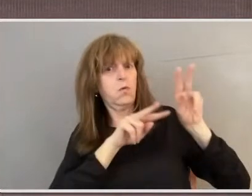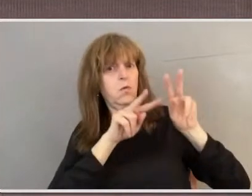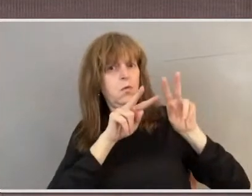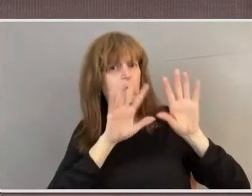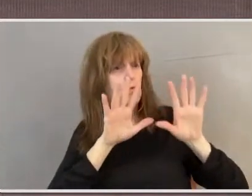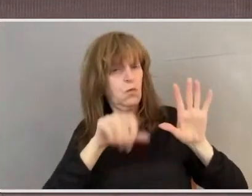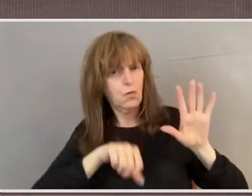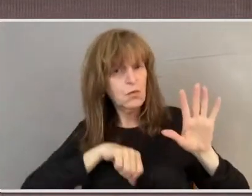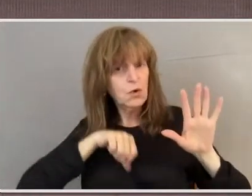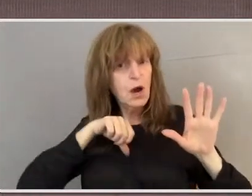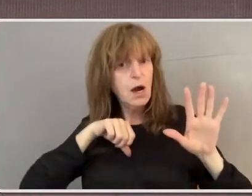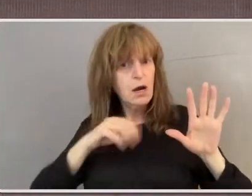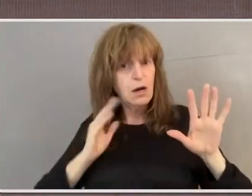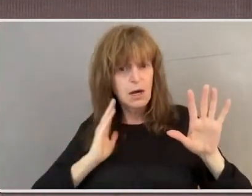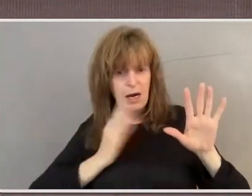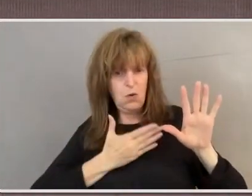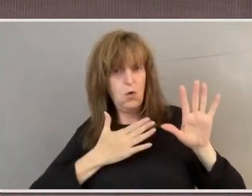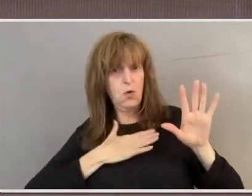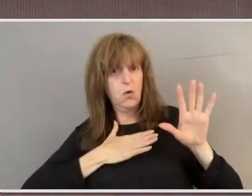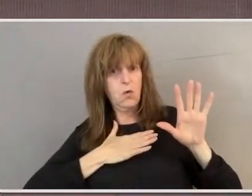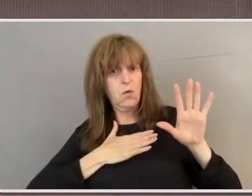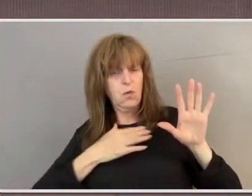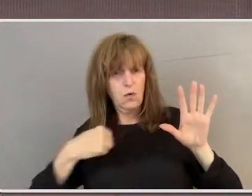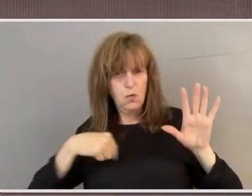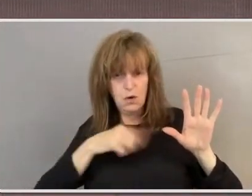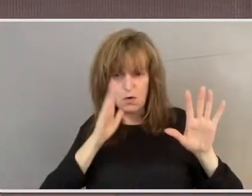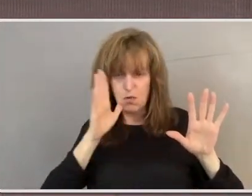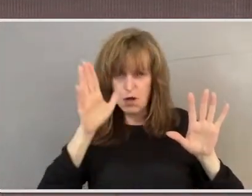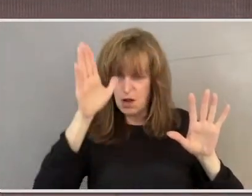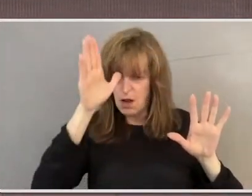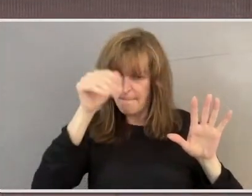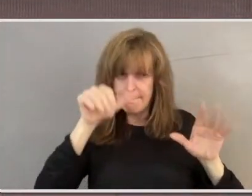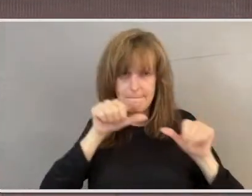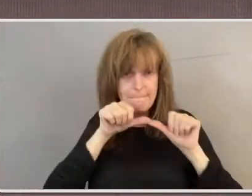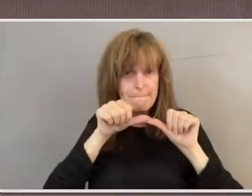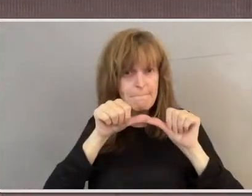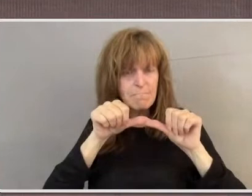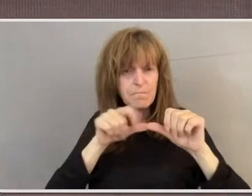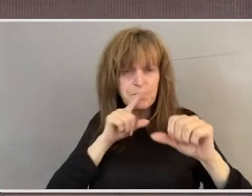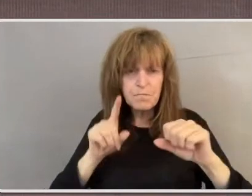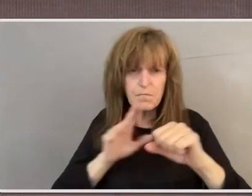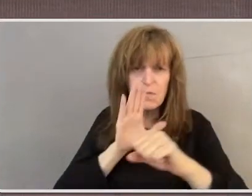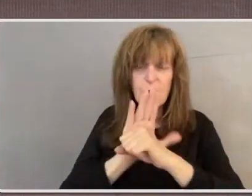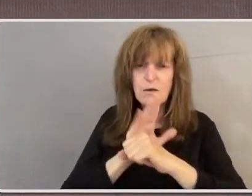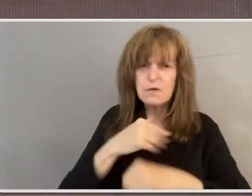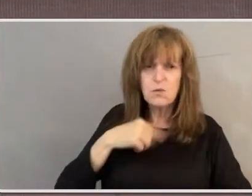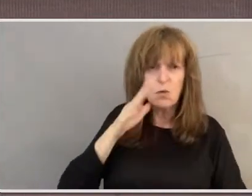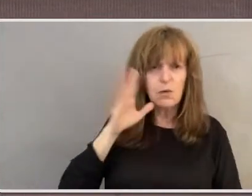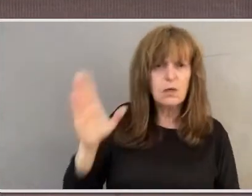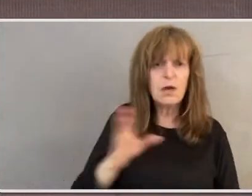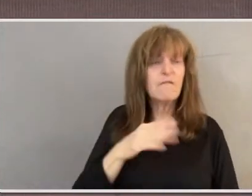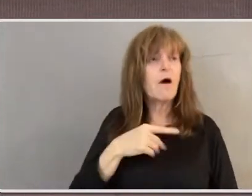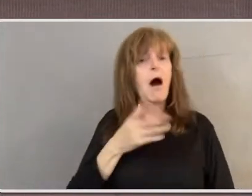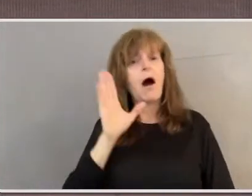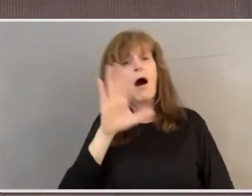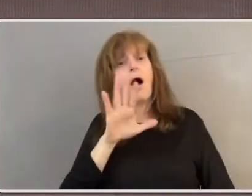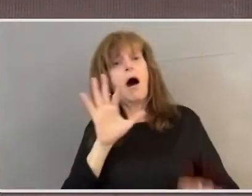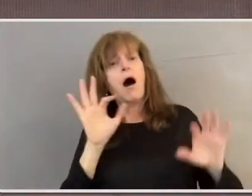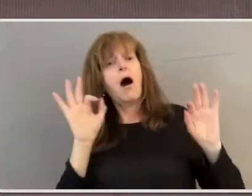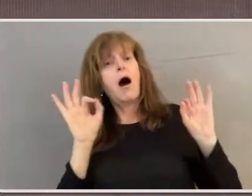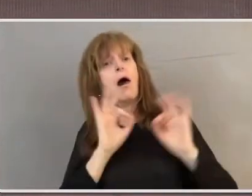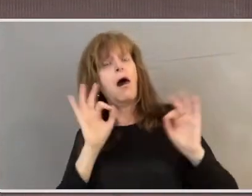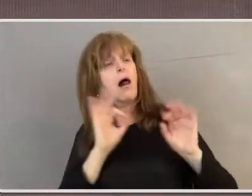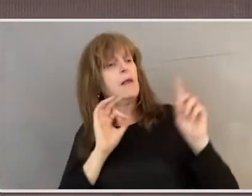promise ourselves that we will never, ever take it for granted. Nous pouvons affirmer